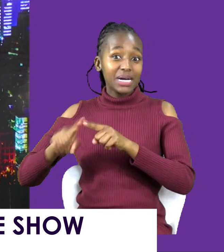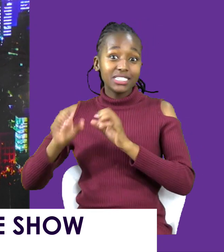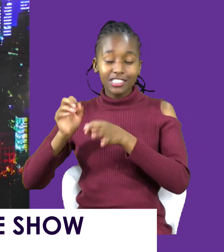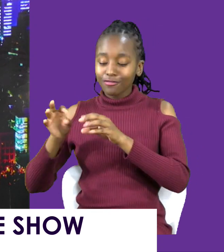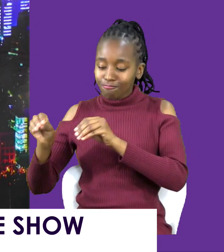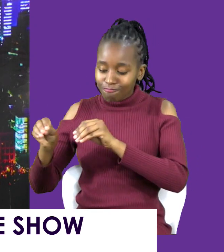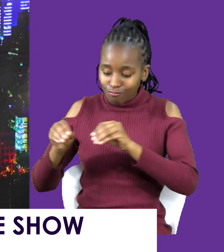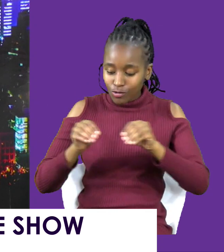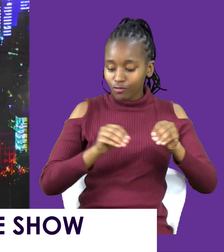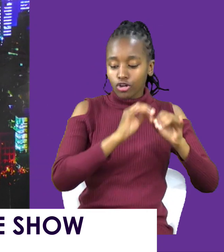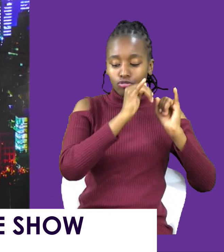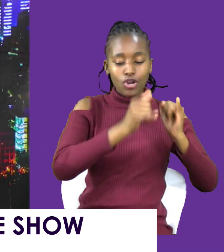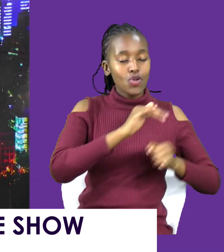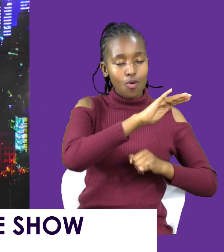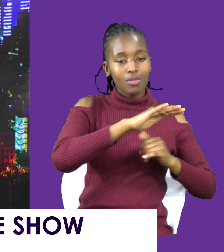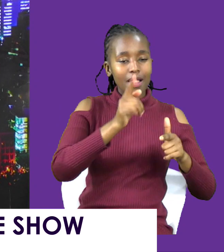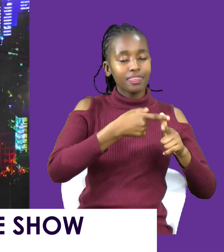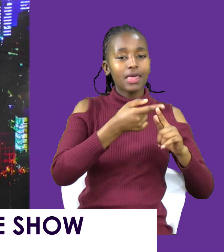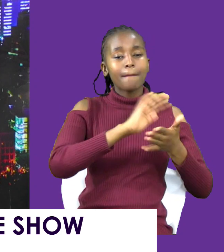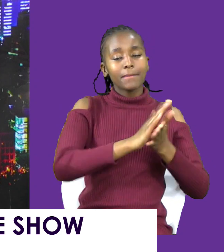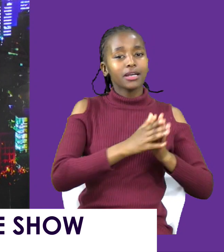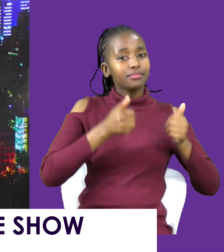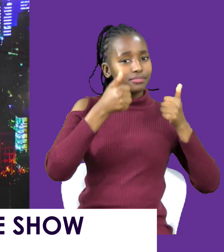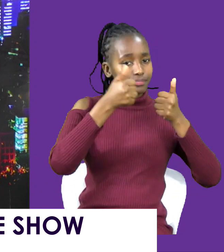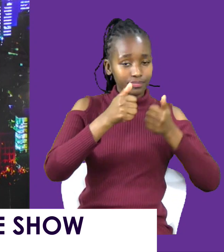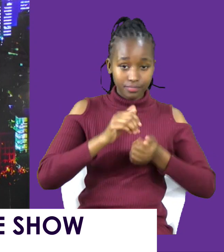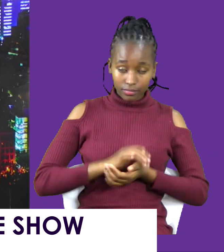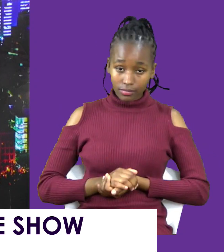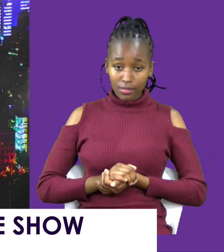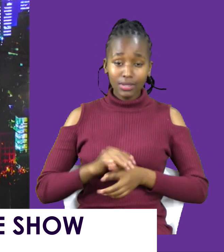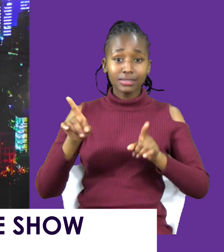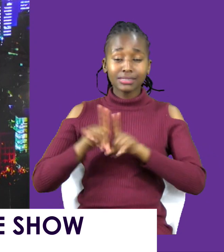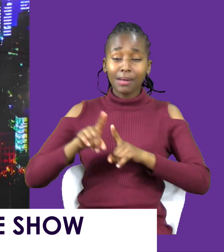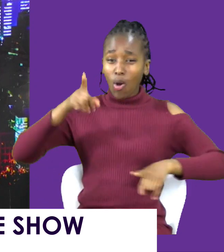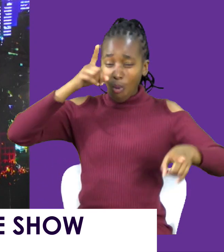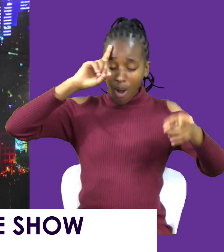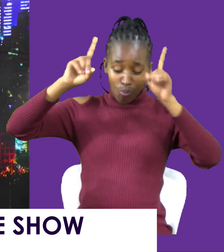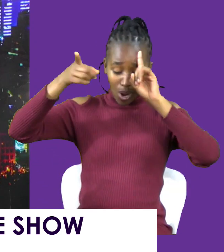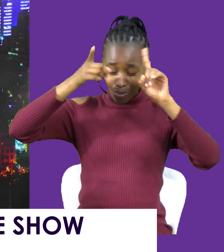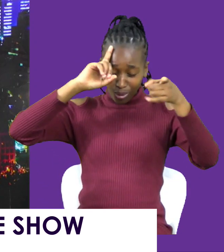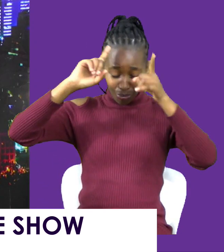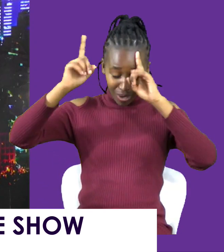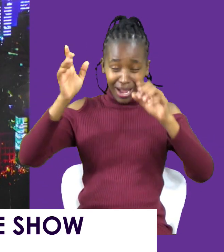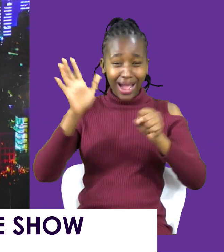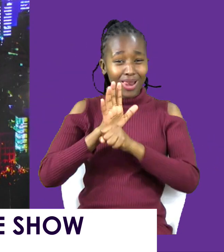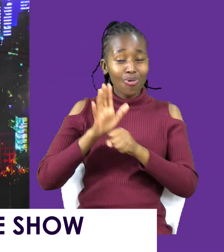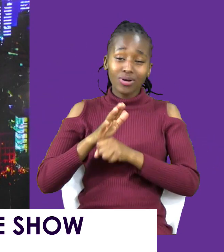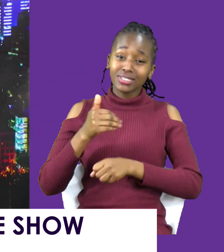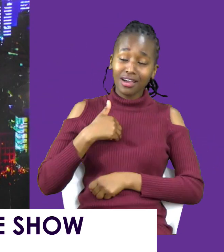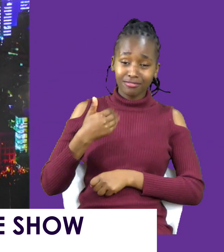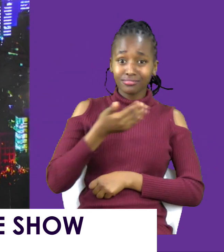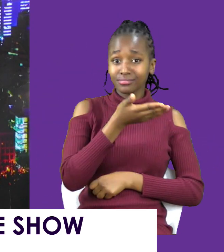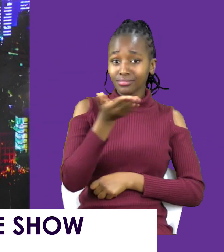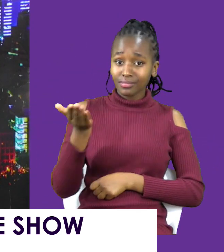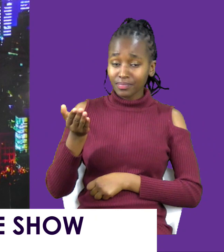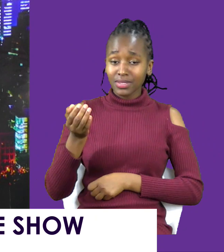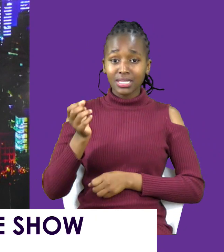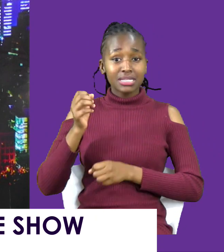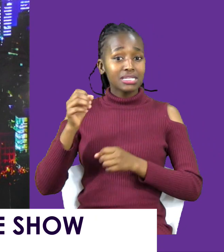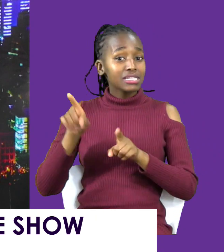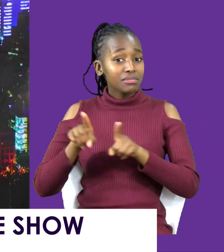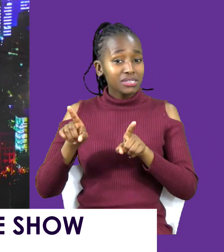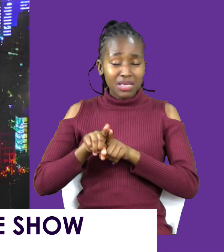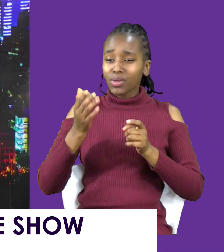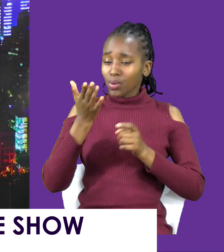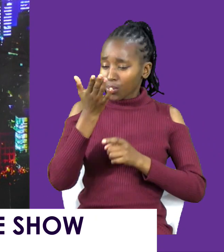Africa, do not move in superstitions. Do away with those things. Do away with issues like witchcraft mentality.